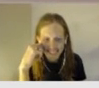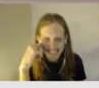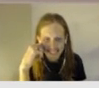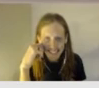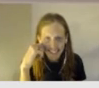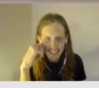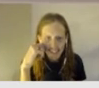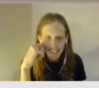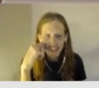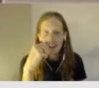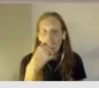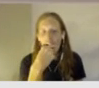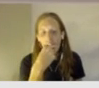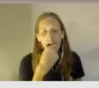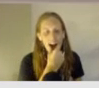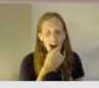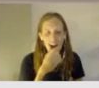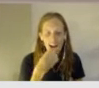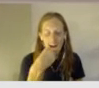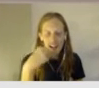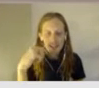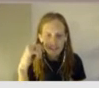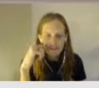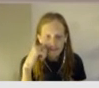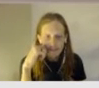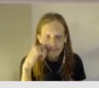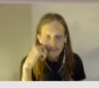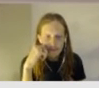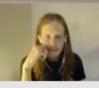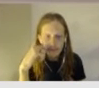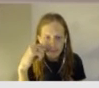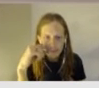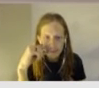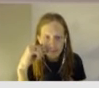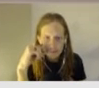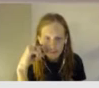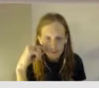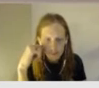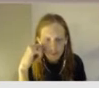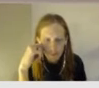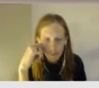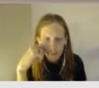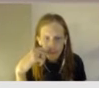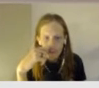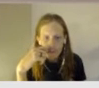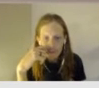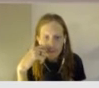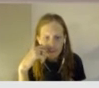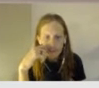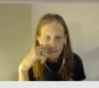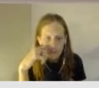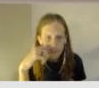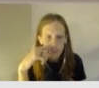rainy. So these things have to have good weather sealing. I shoot with prime lenses only, and these are all super